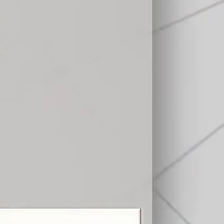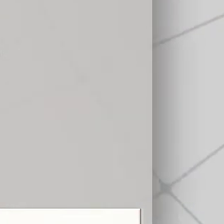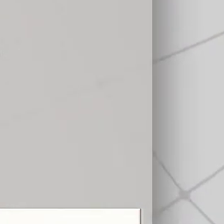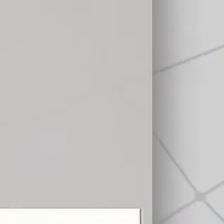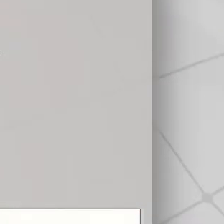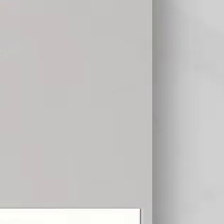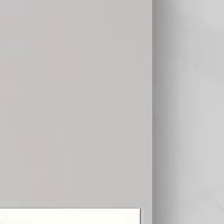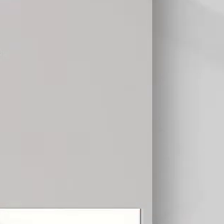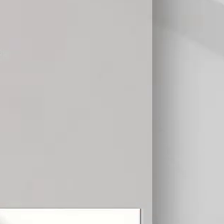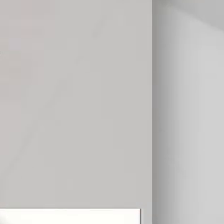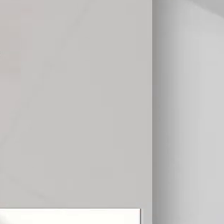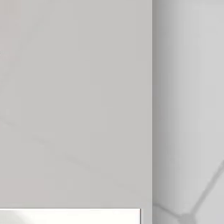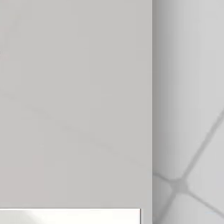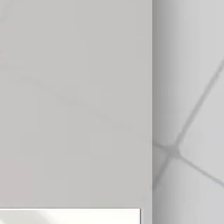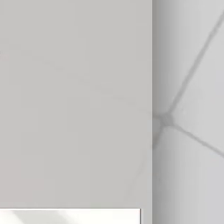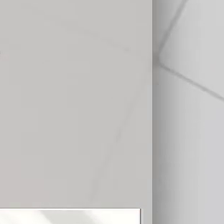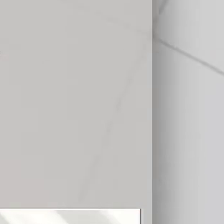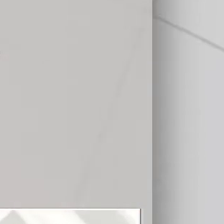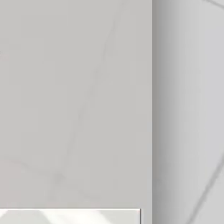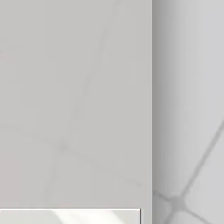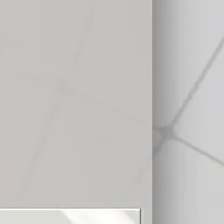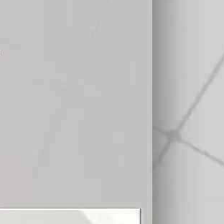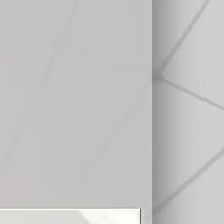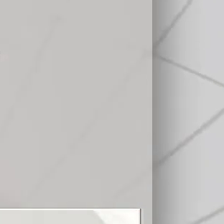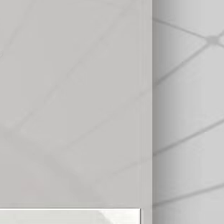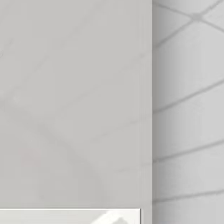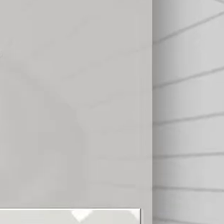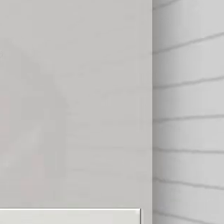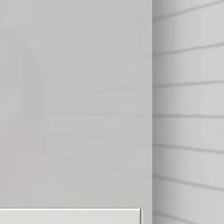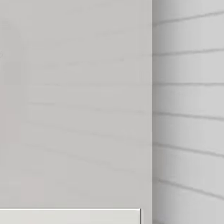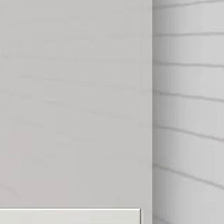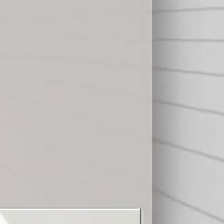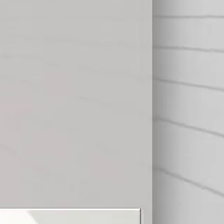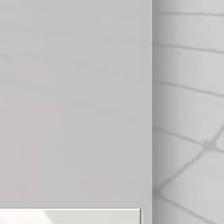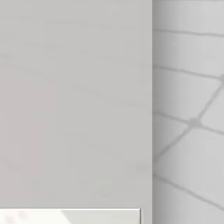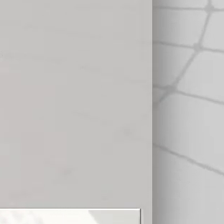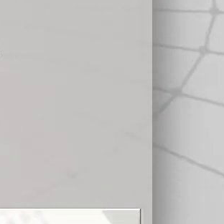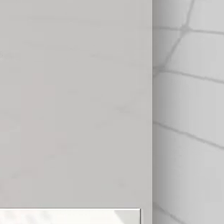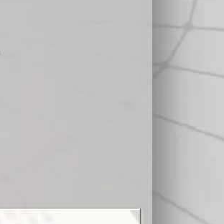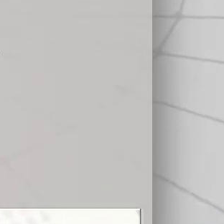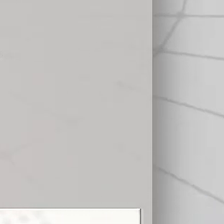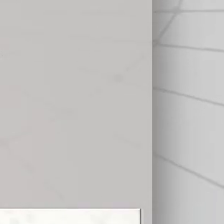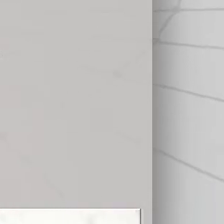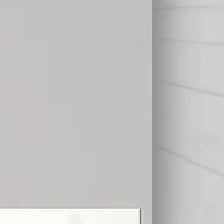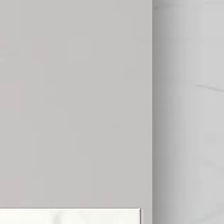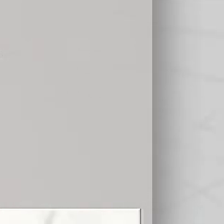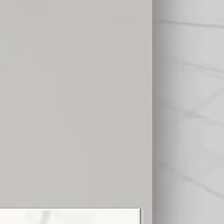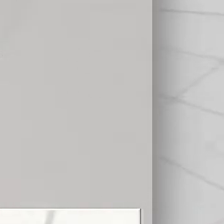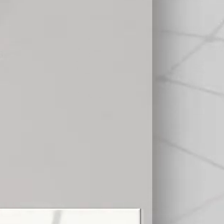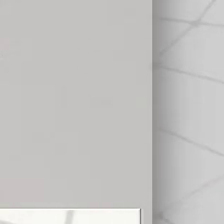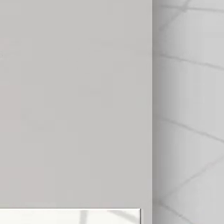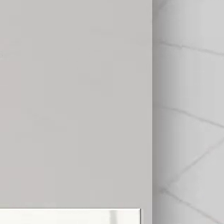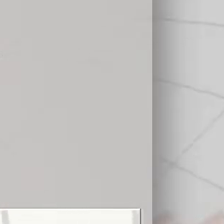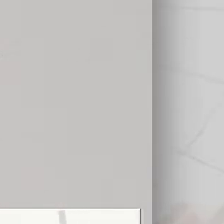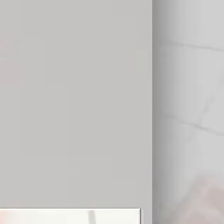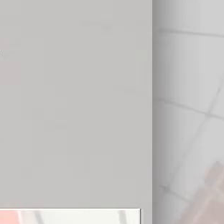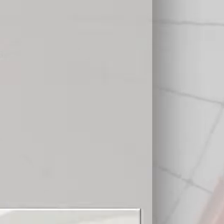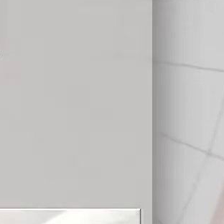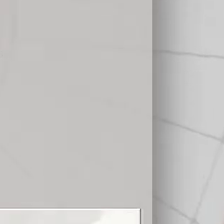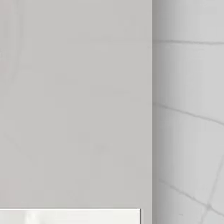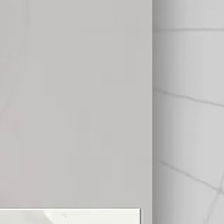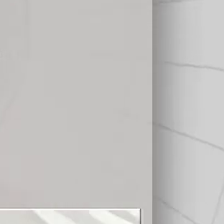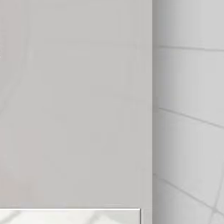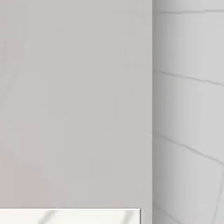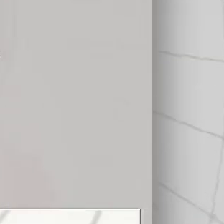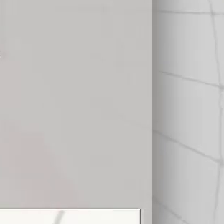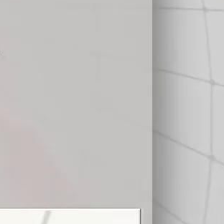remember, we have two terms under this. One of them is, many might begin to wonder, what is the difference between